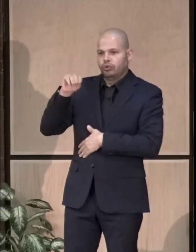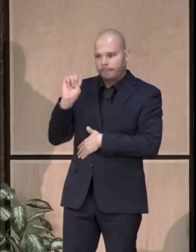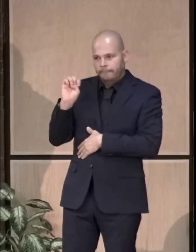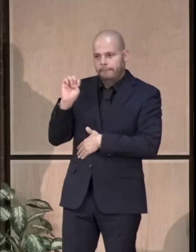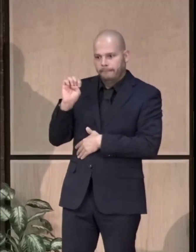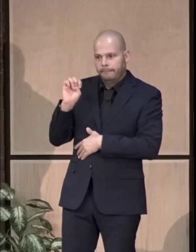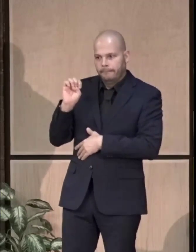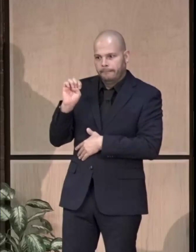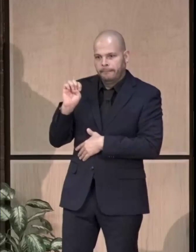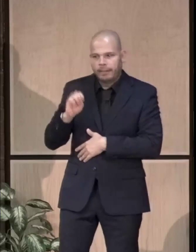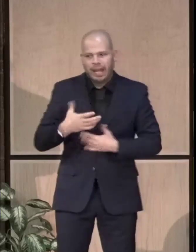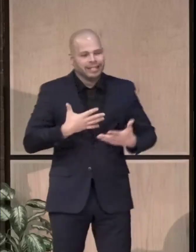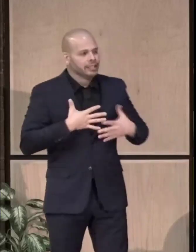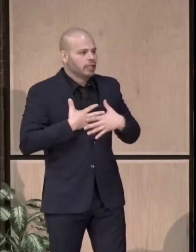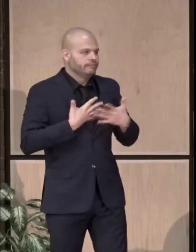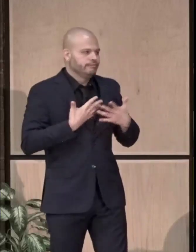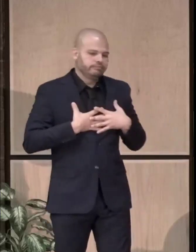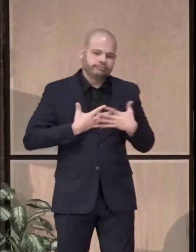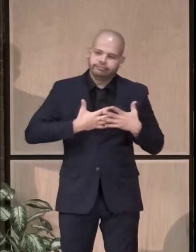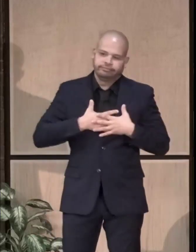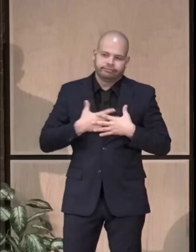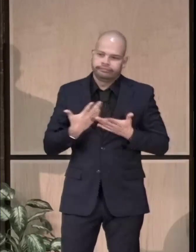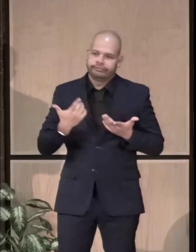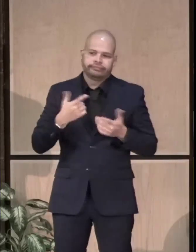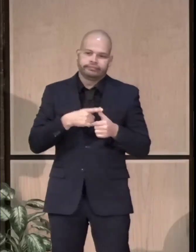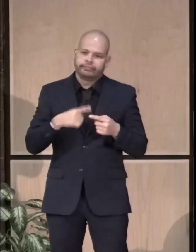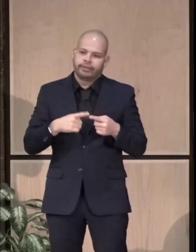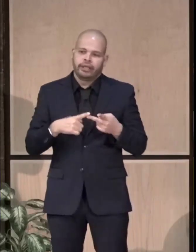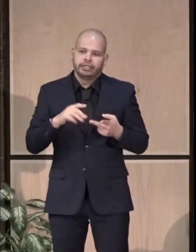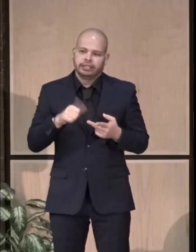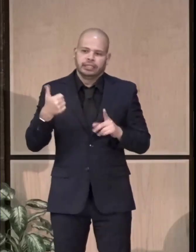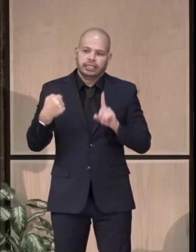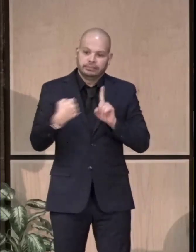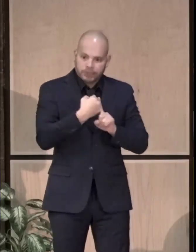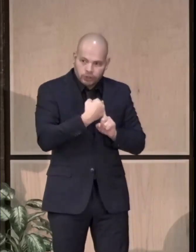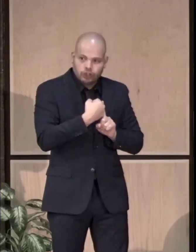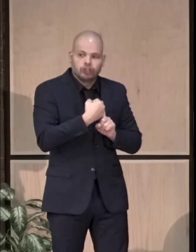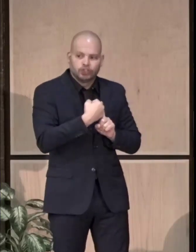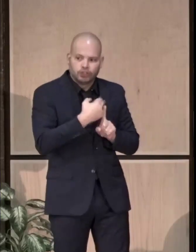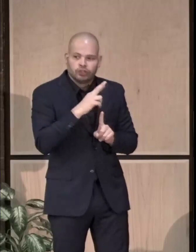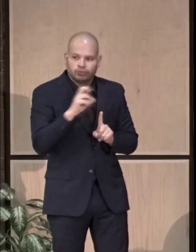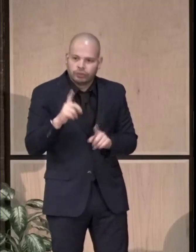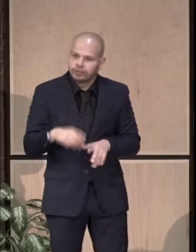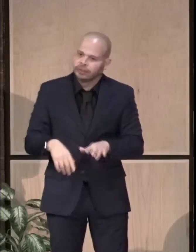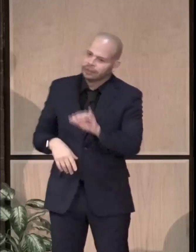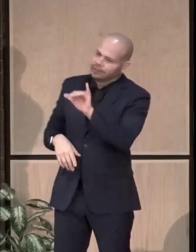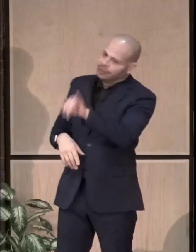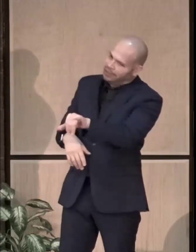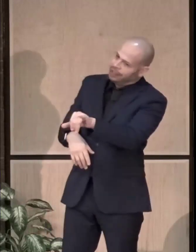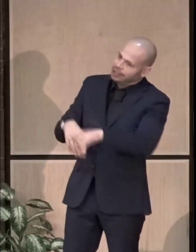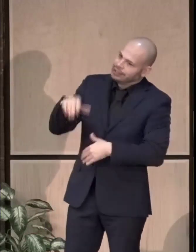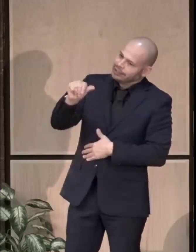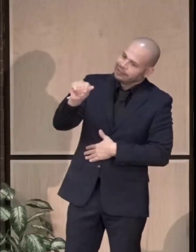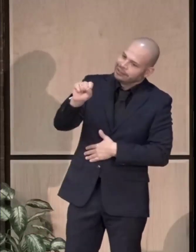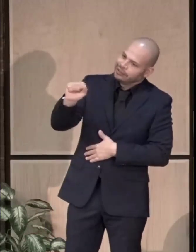It was not. What about assault on Reed? Why not suggest that somebody charge him with assaulting